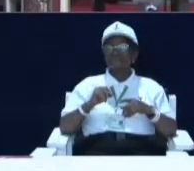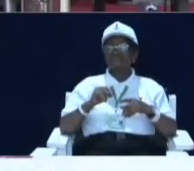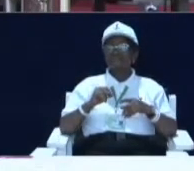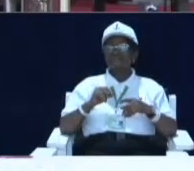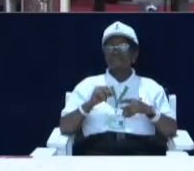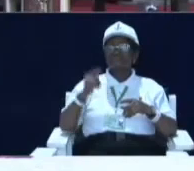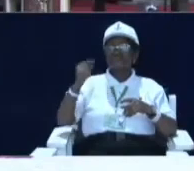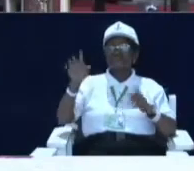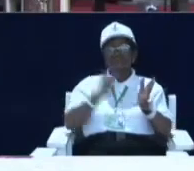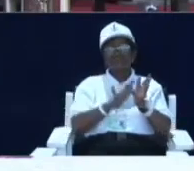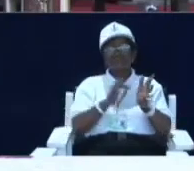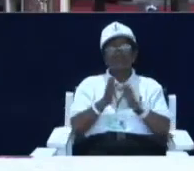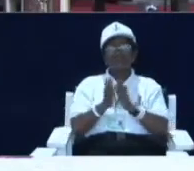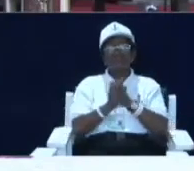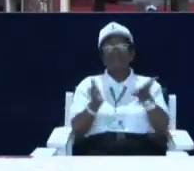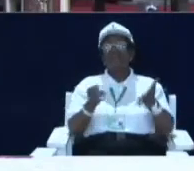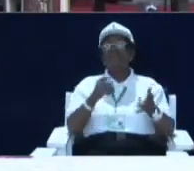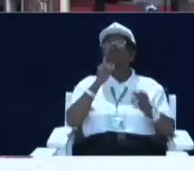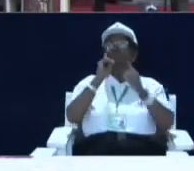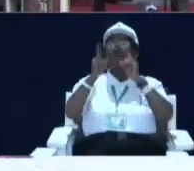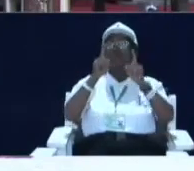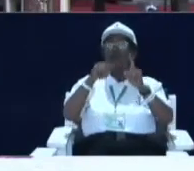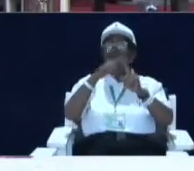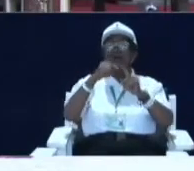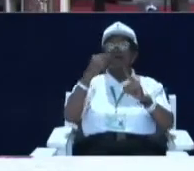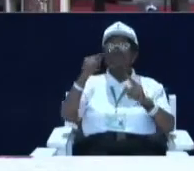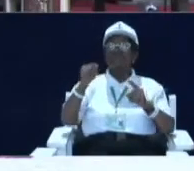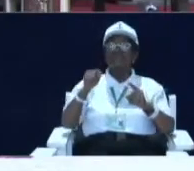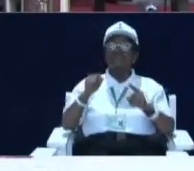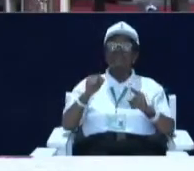the Bible talks about the Shunammite woman.